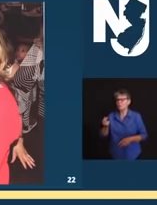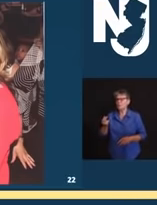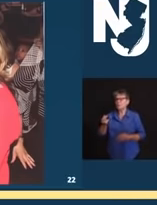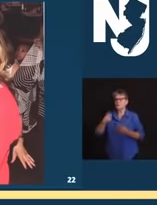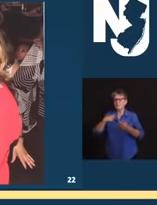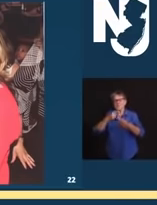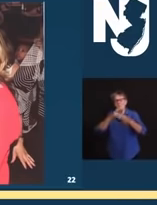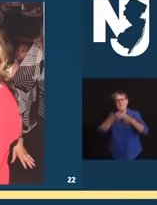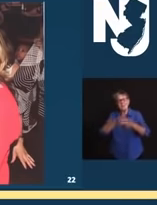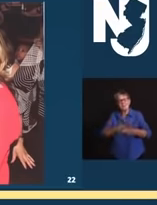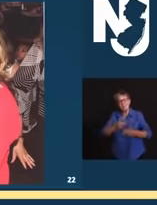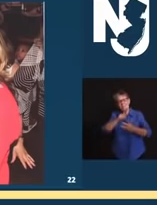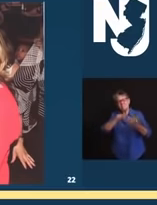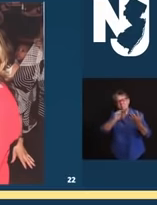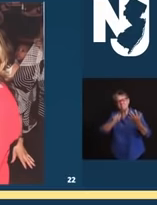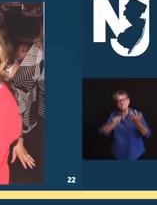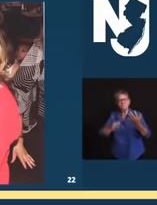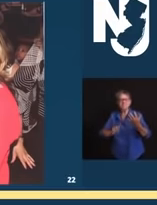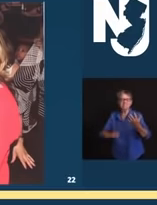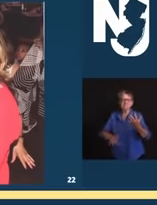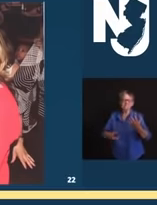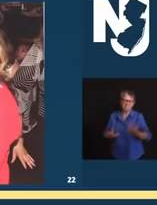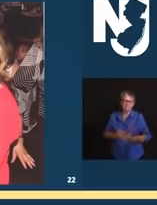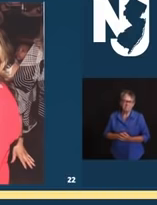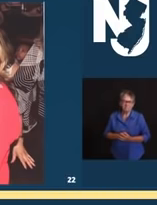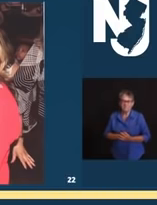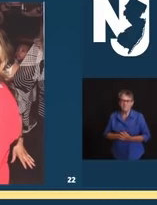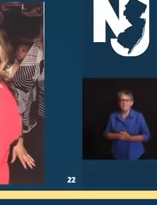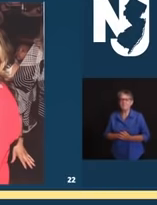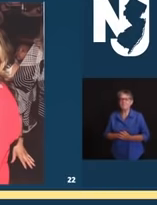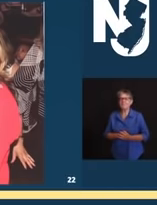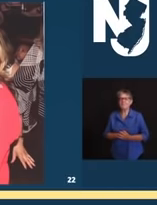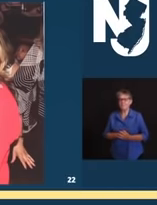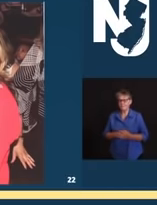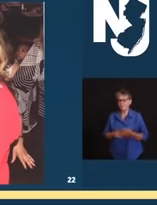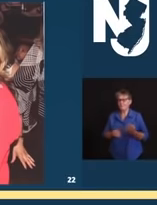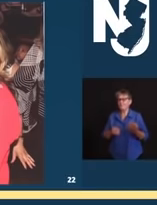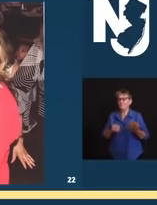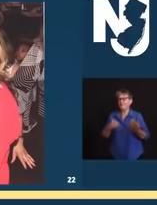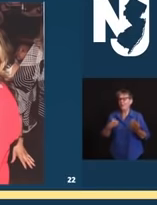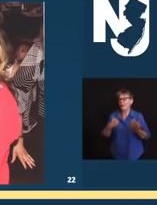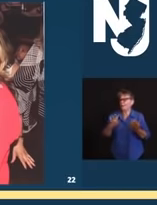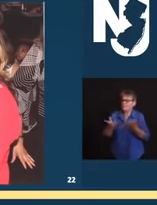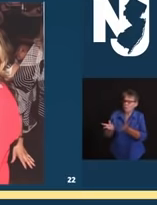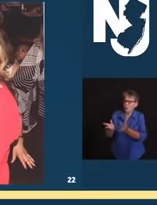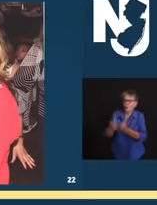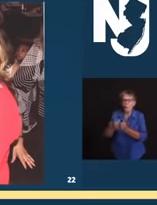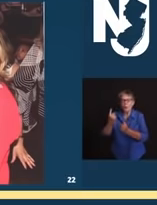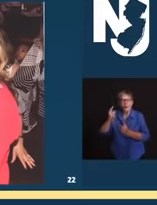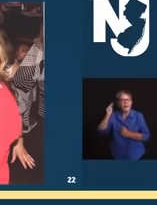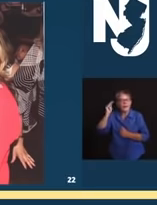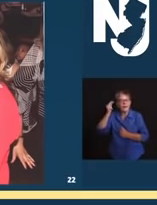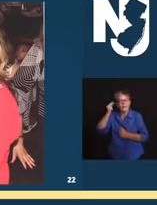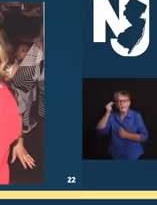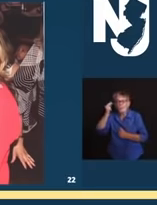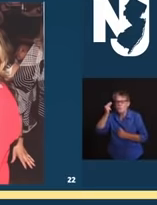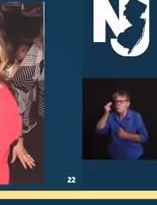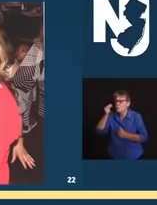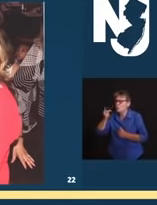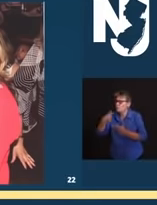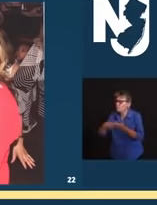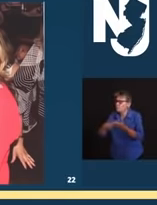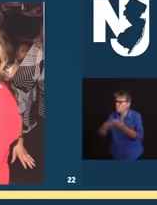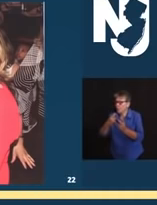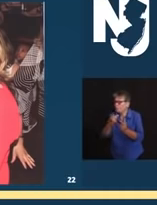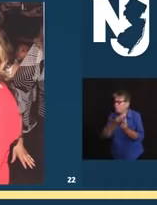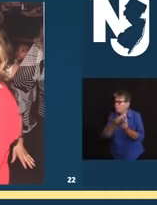Diego, and Fiorella, with whom I had the great honor of speaking yesterday, among many other family members and